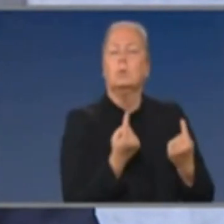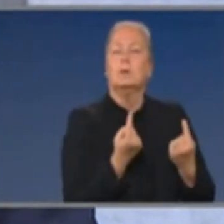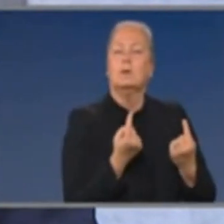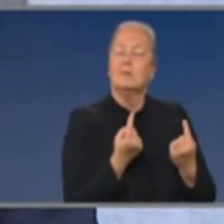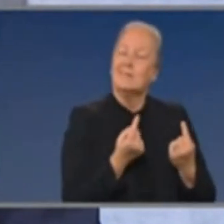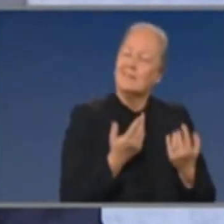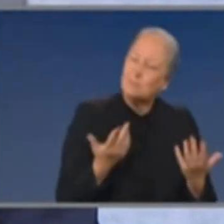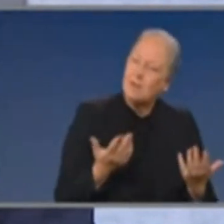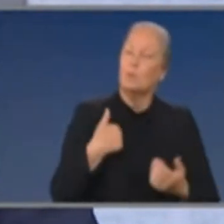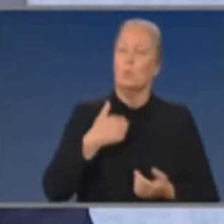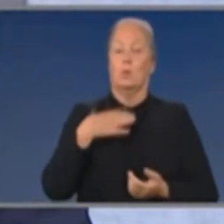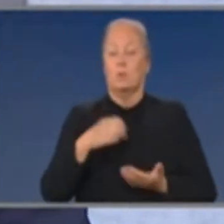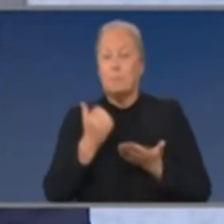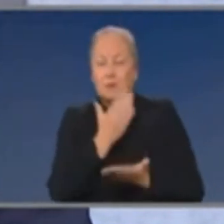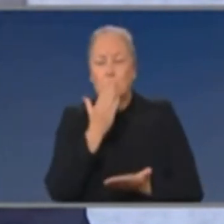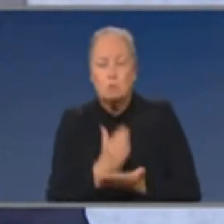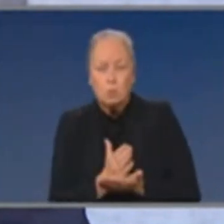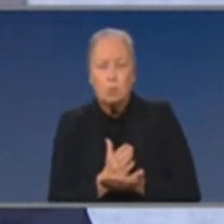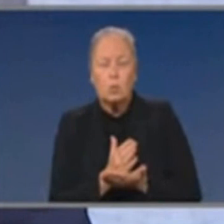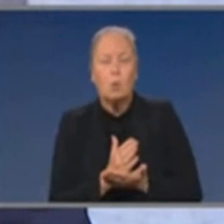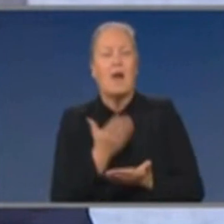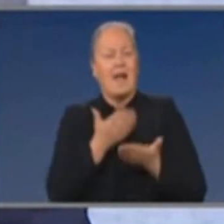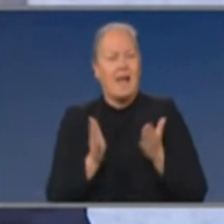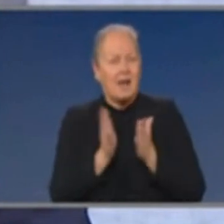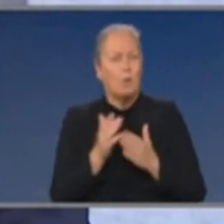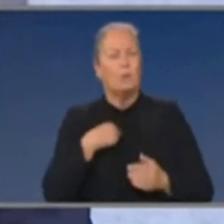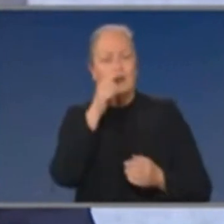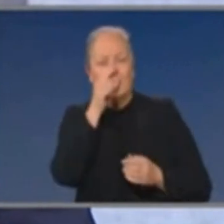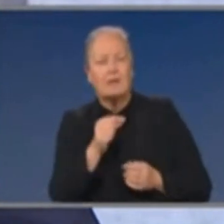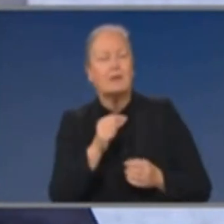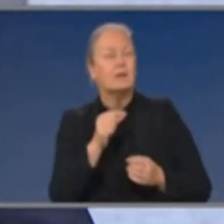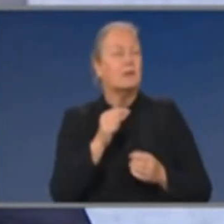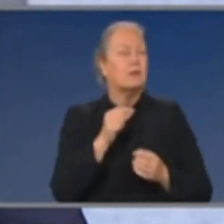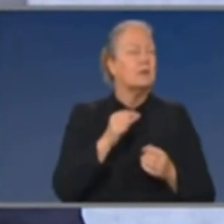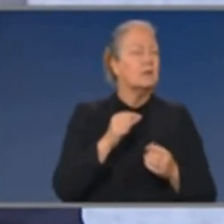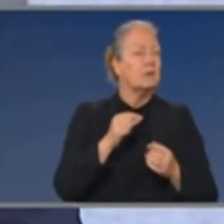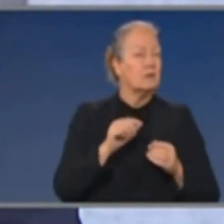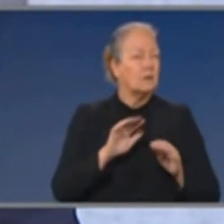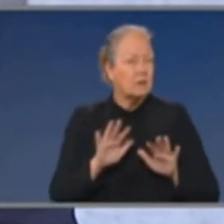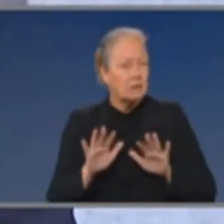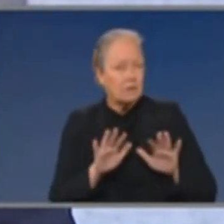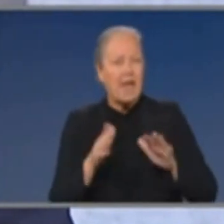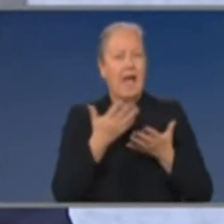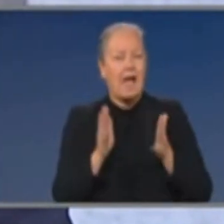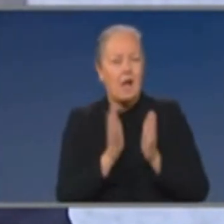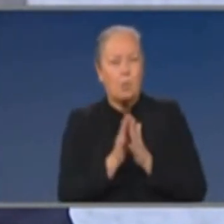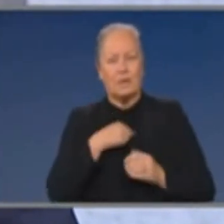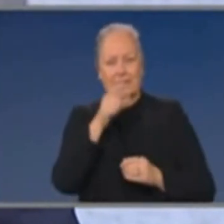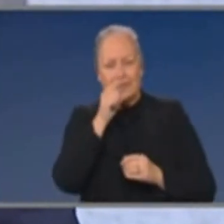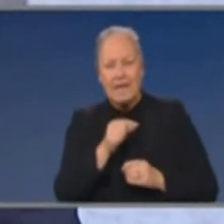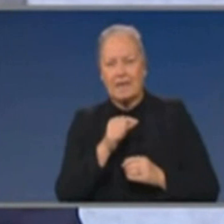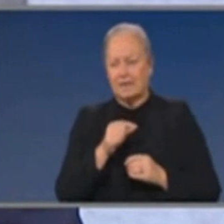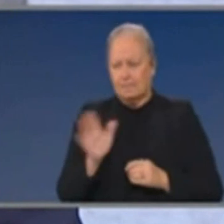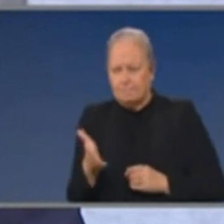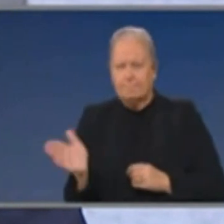but it is also to ensure that the way that workload is managed is appropriately tasking all the resources there to make sure you keep up to date